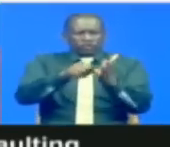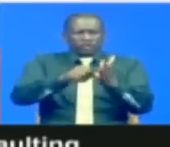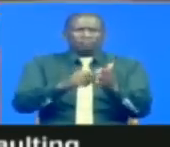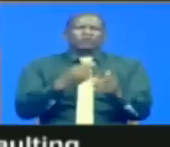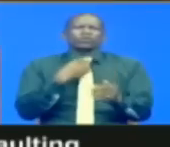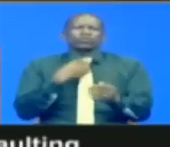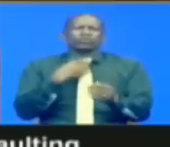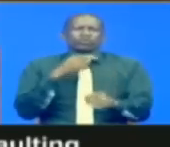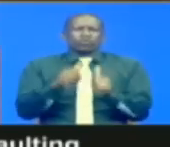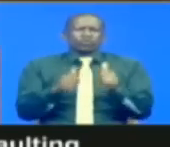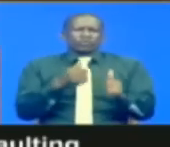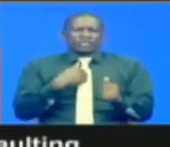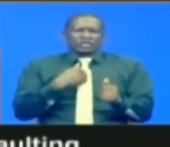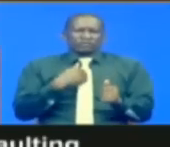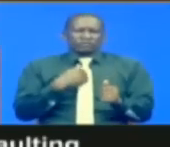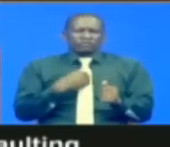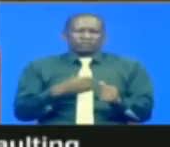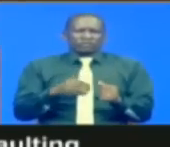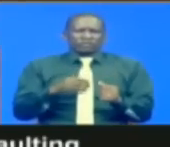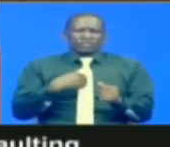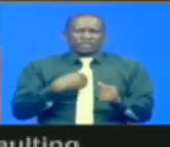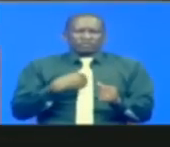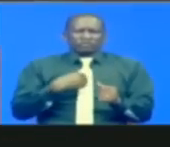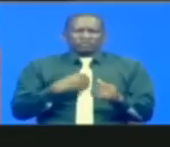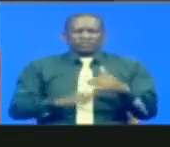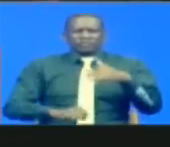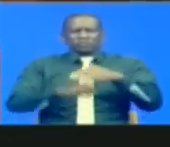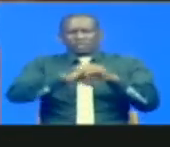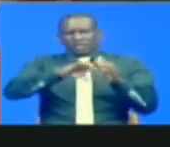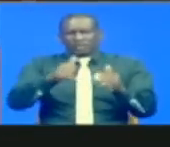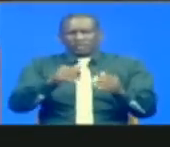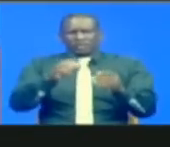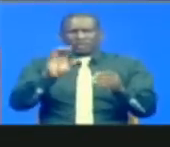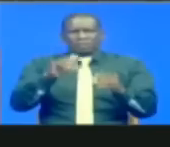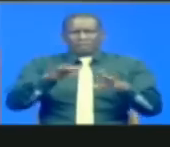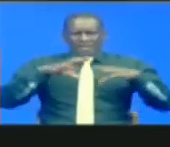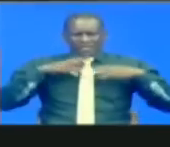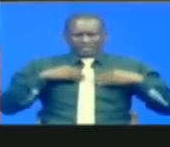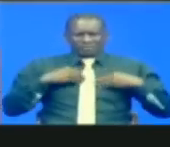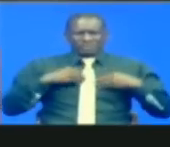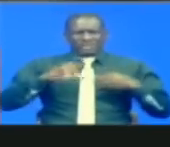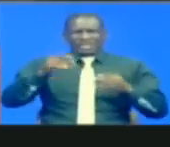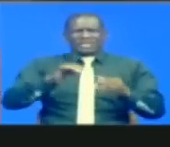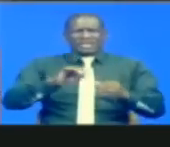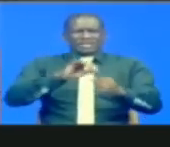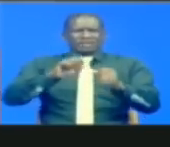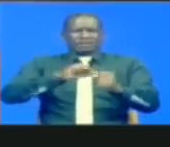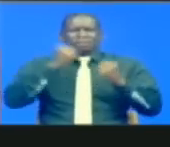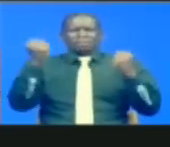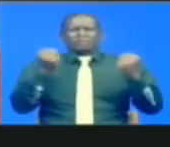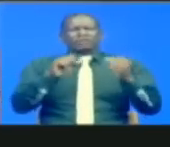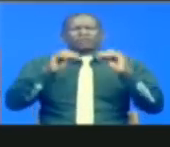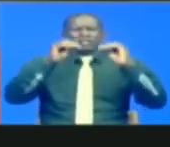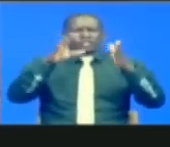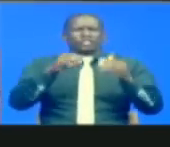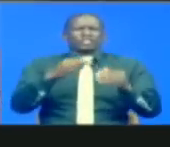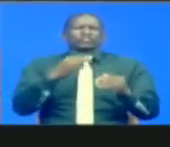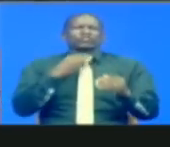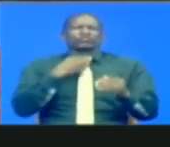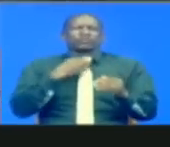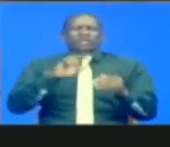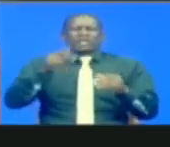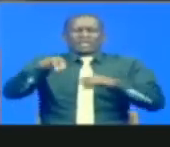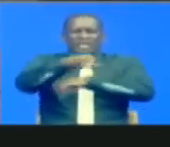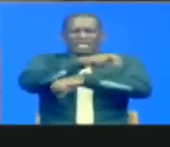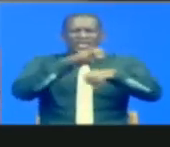added yet another feather to its hat with the admission of Kenya's most powerful teachers union, the Kenya National Union of Teachers, as